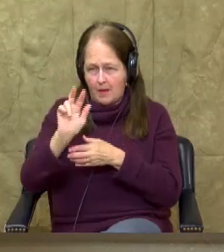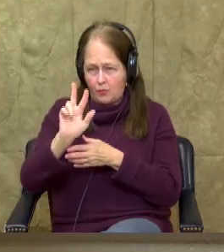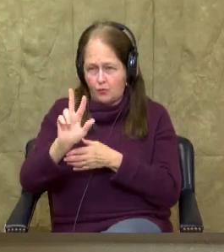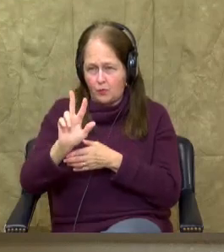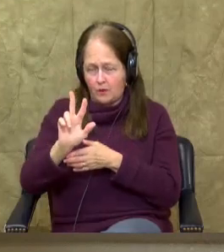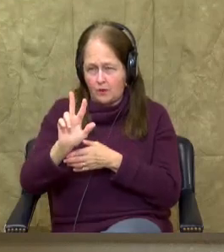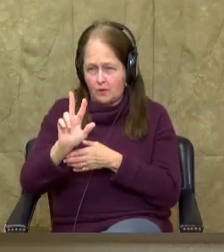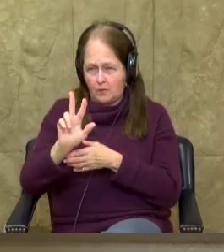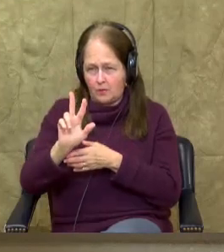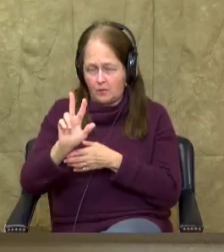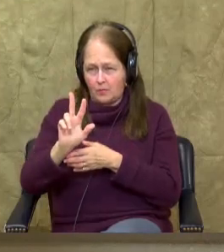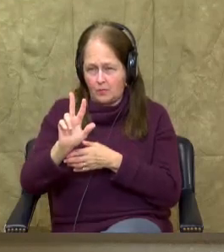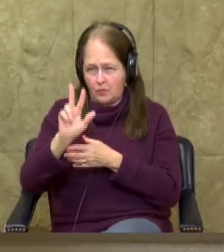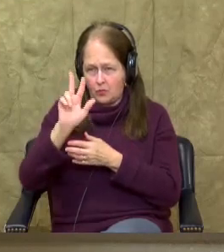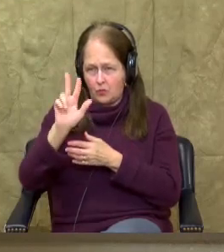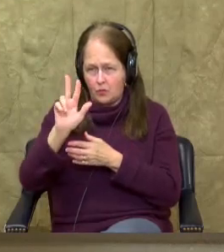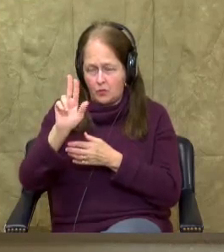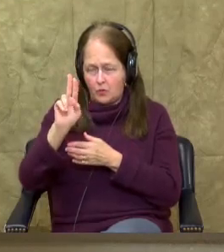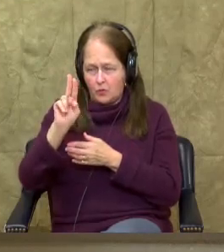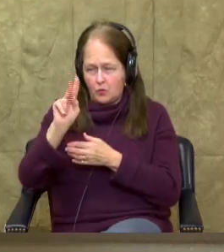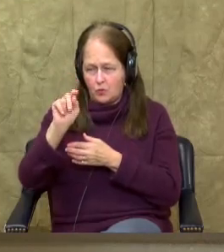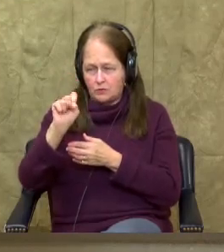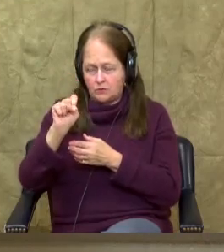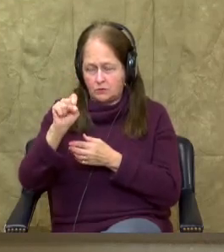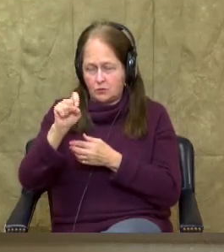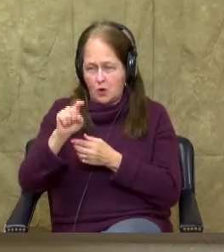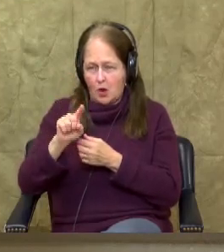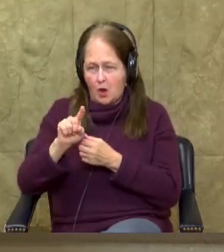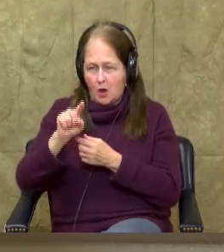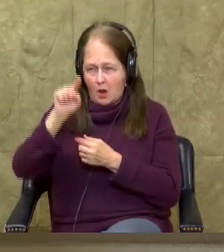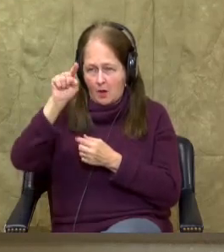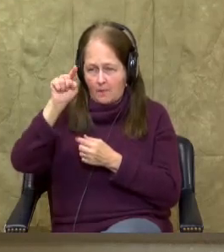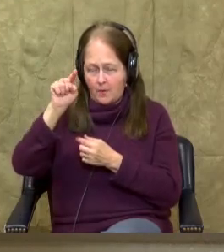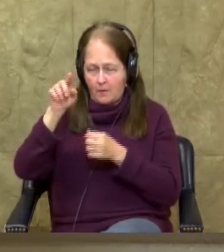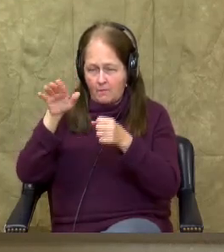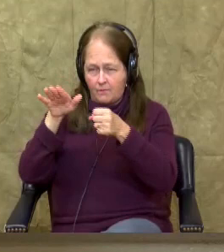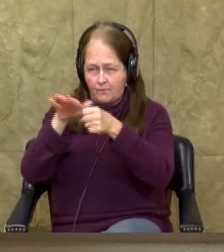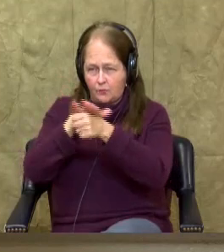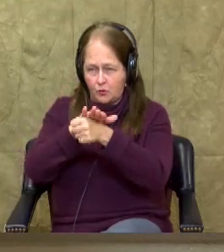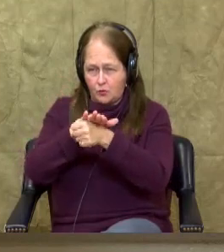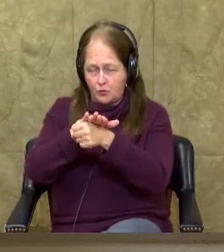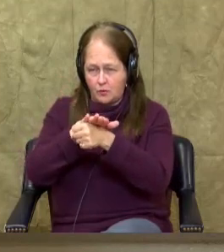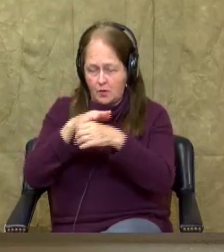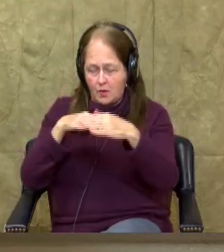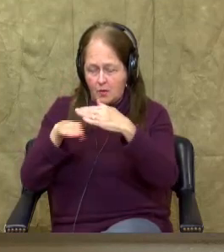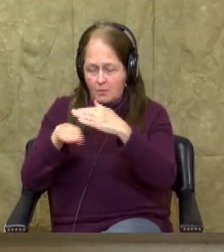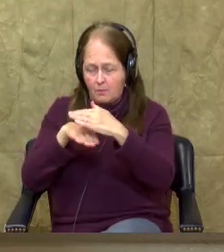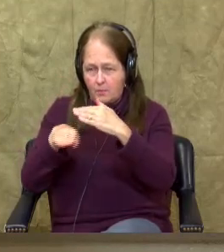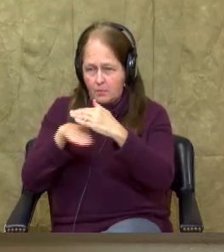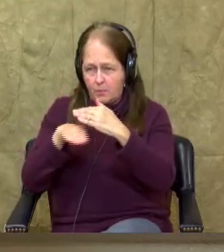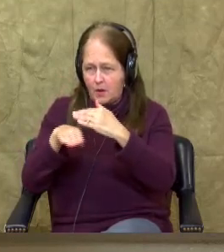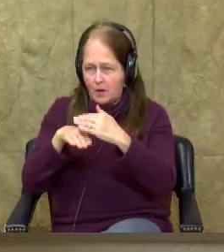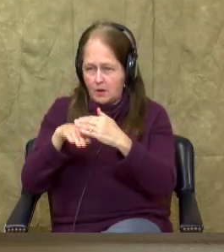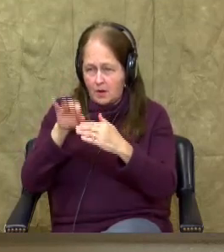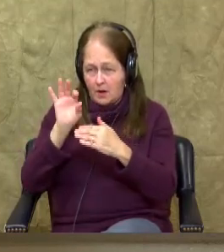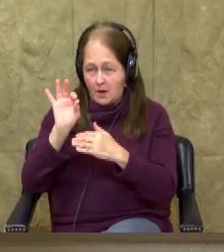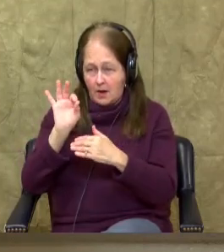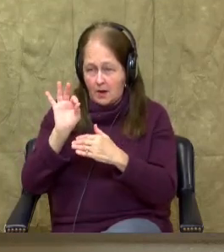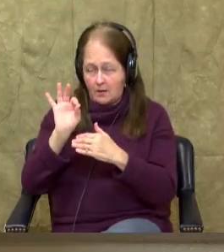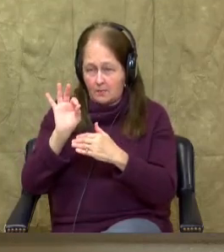units, but it's also 3 units going up. And the whole thing was filled. You know the bottom layer was